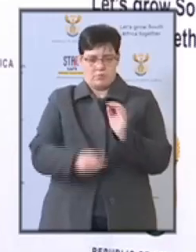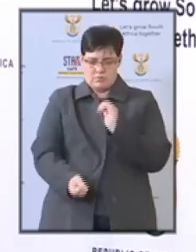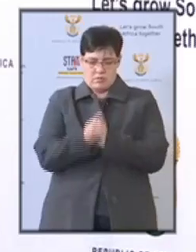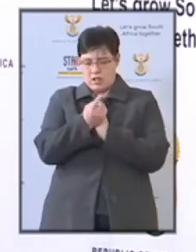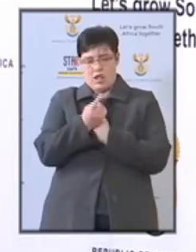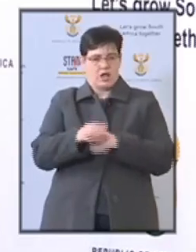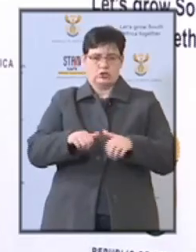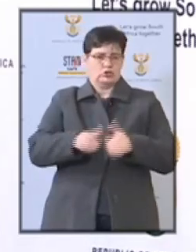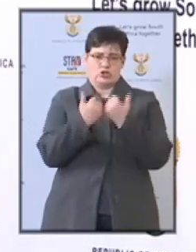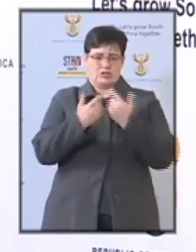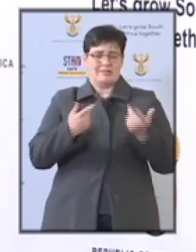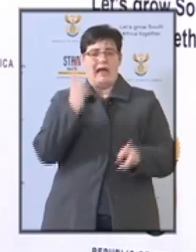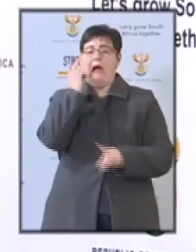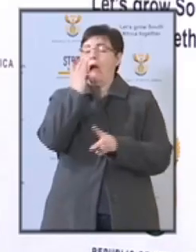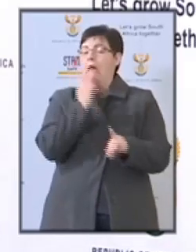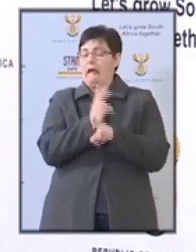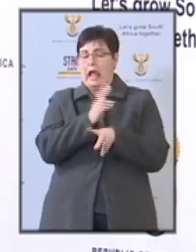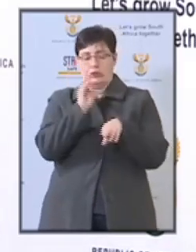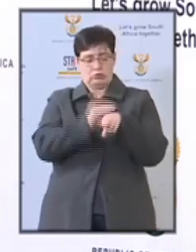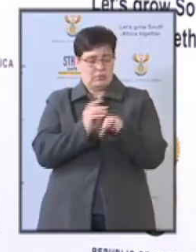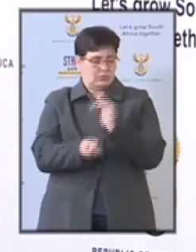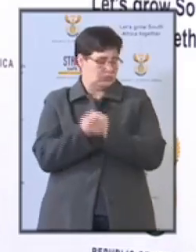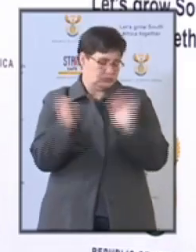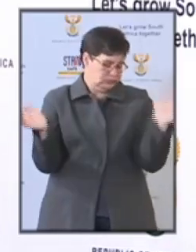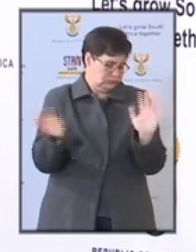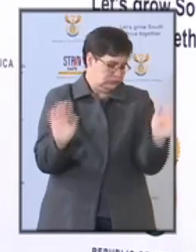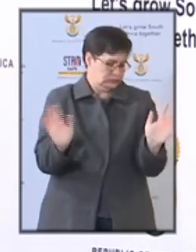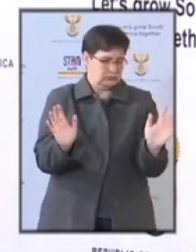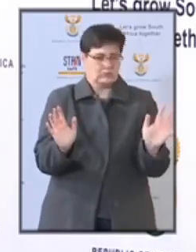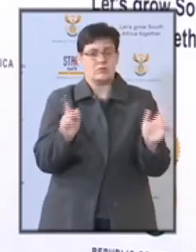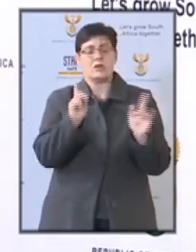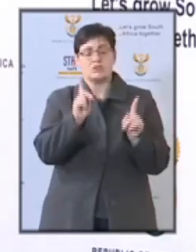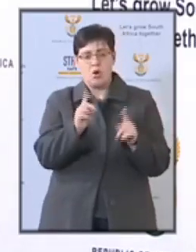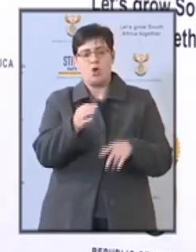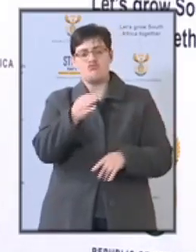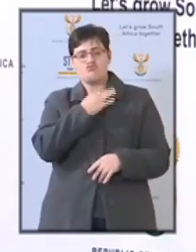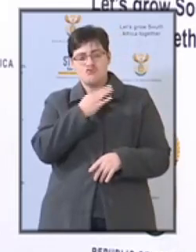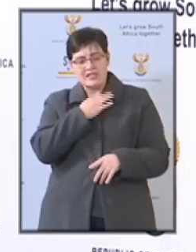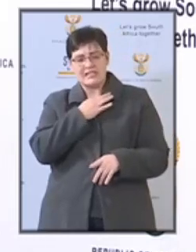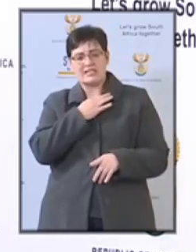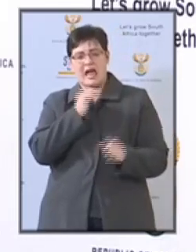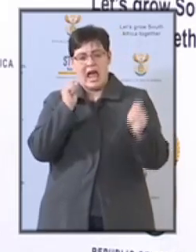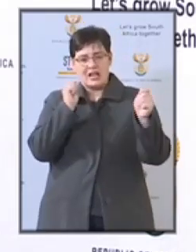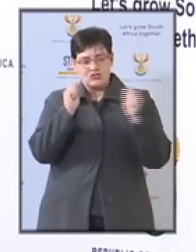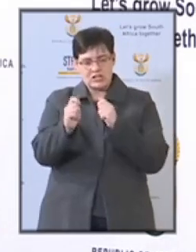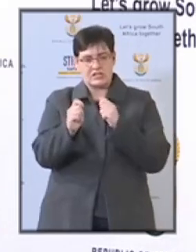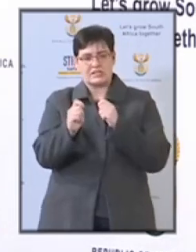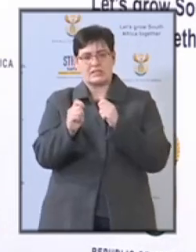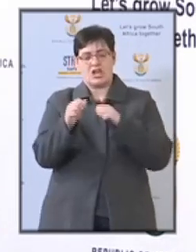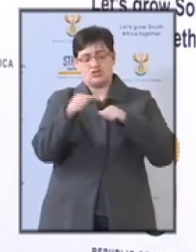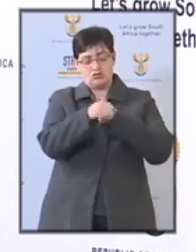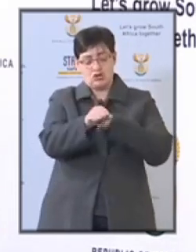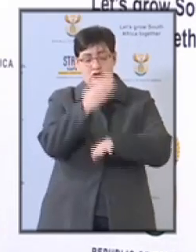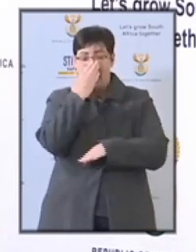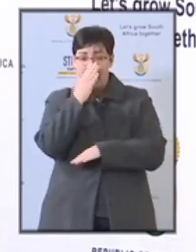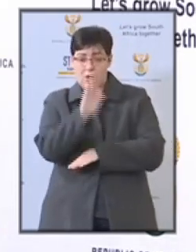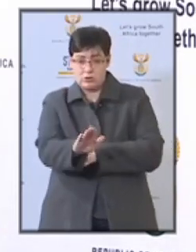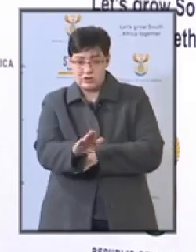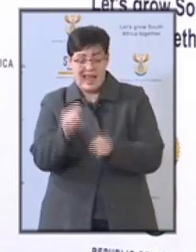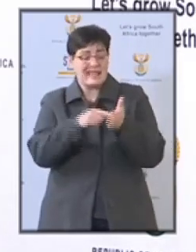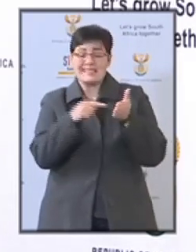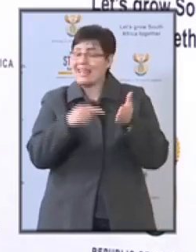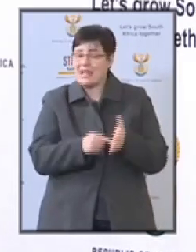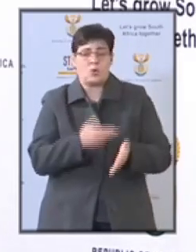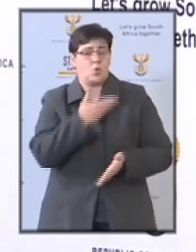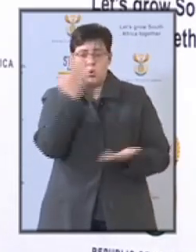lot of challenges, so I don't want to get into trouble. So in terms of the risk adjusted strategy approach, there are no dates. We